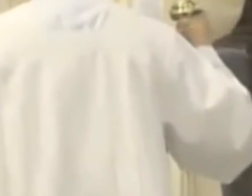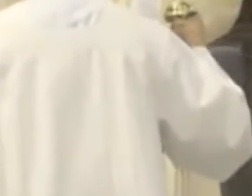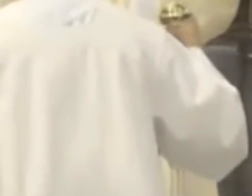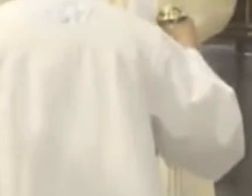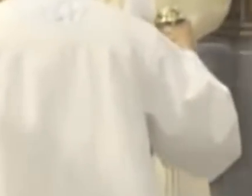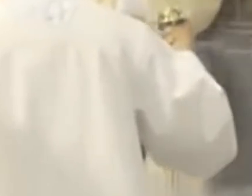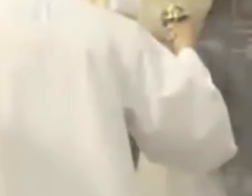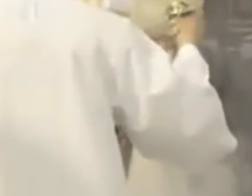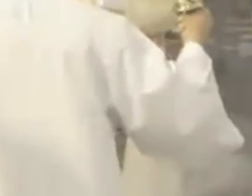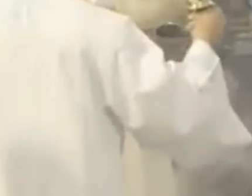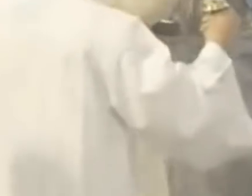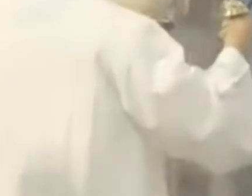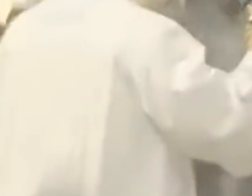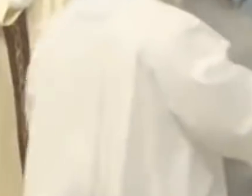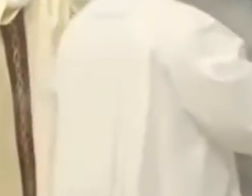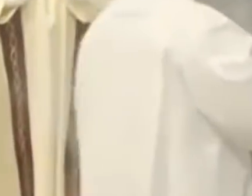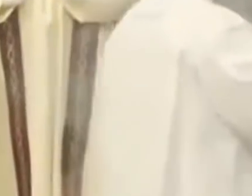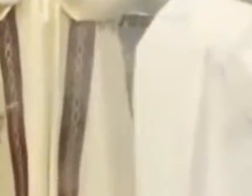Alleluia.